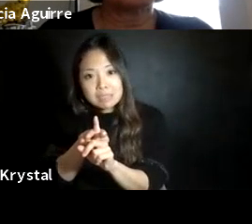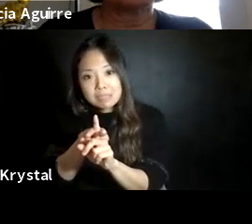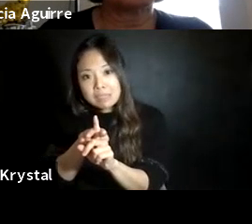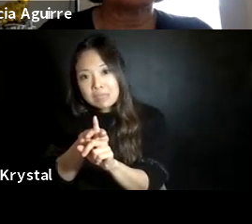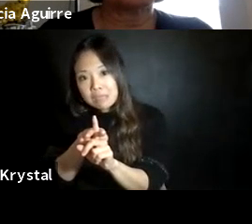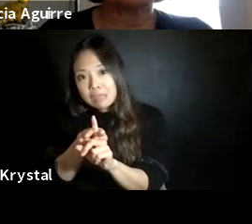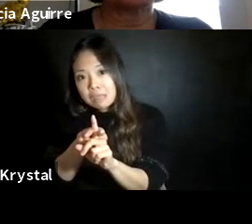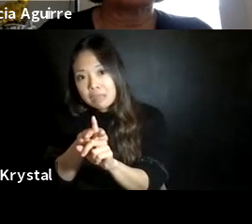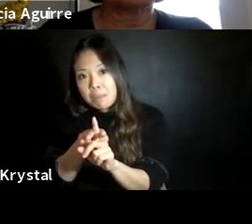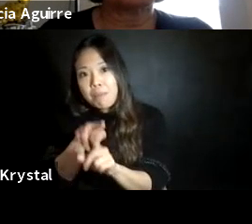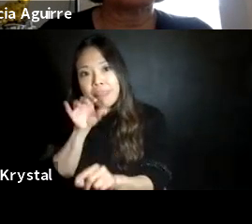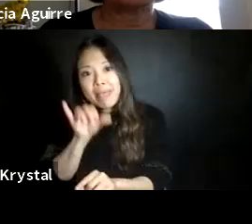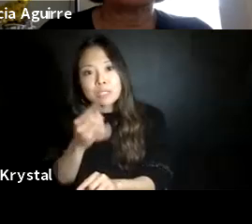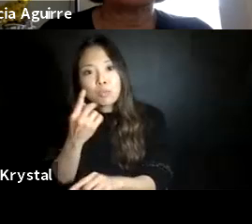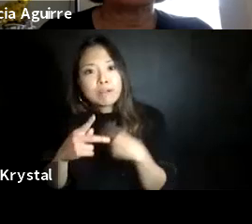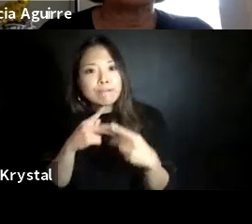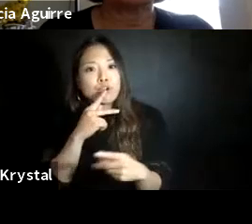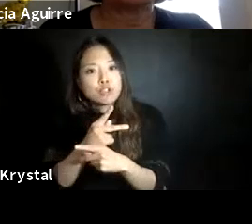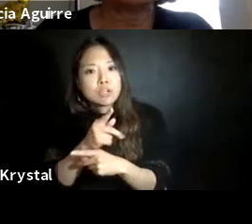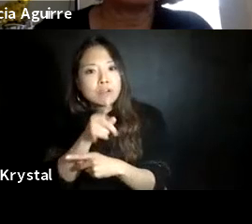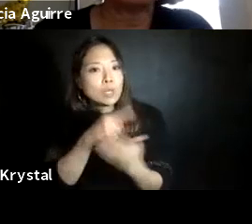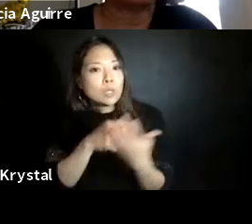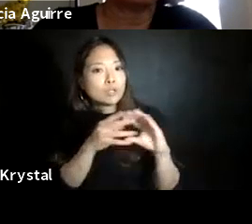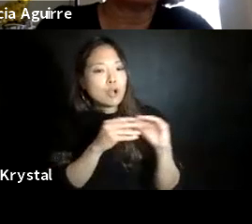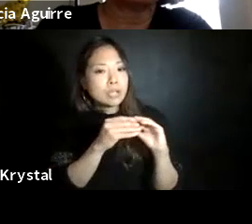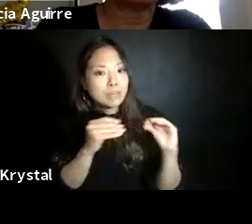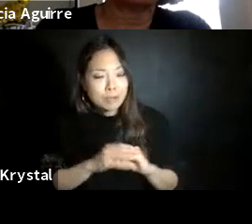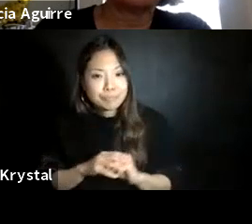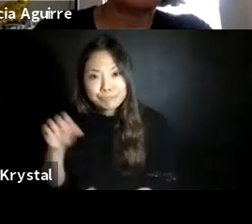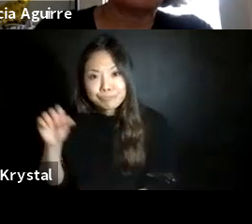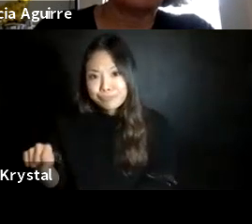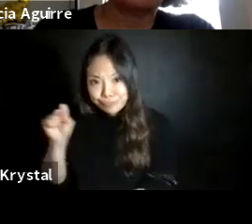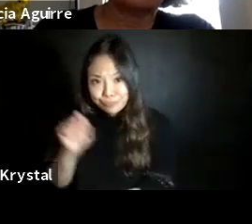version, wouldn't it? Of what you were talking about. So